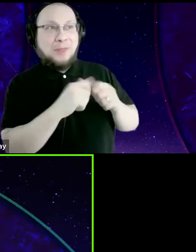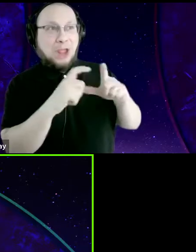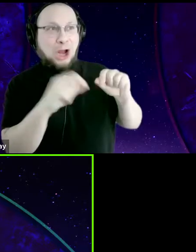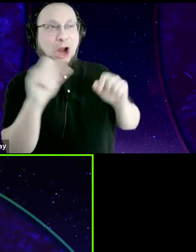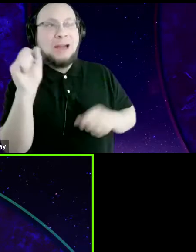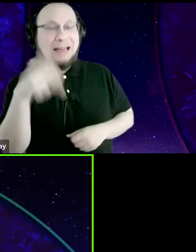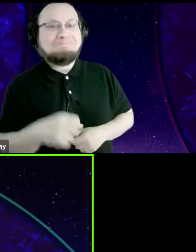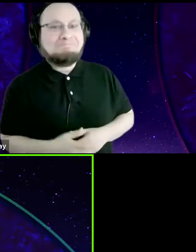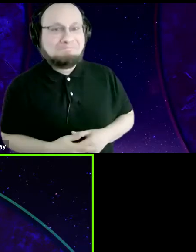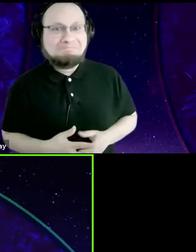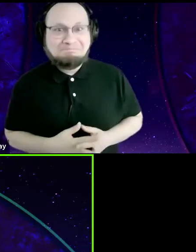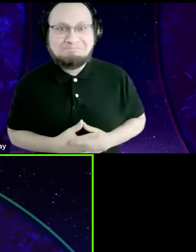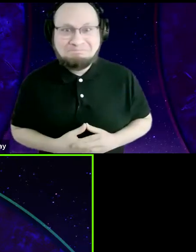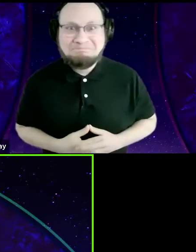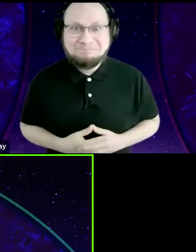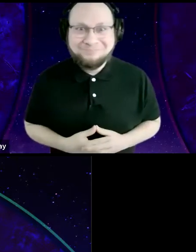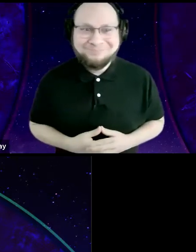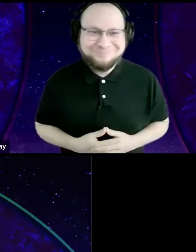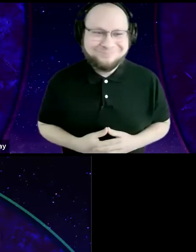Let's go.